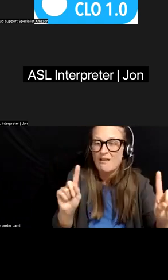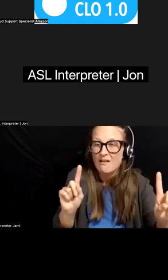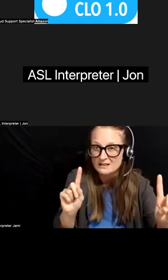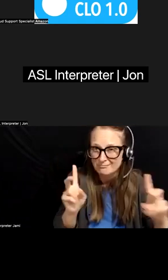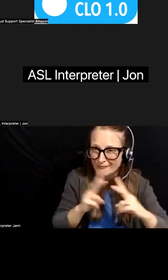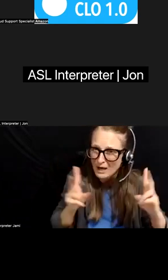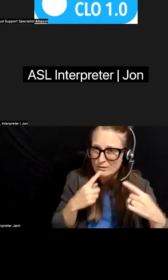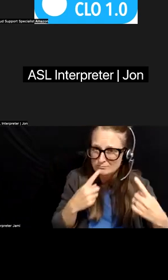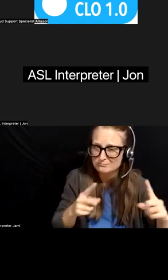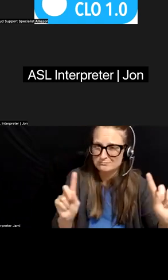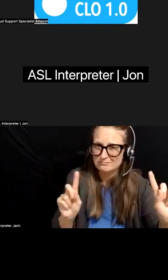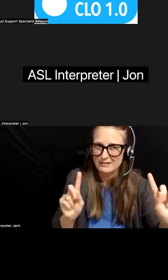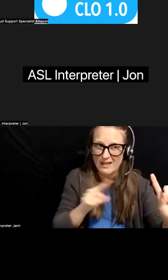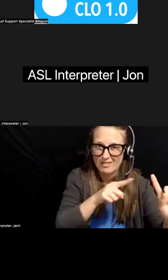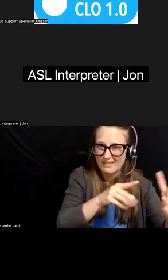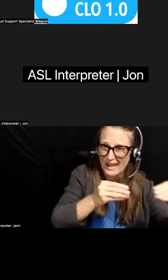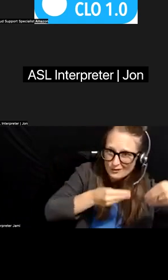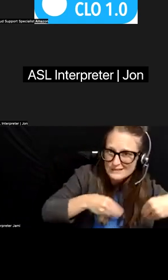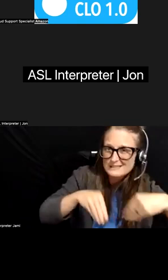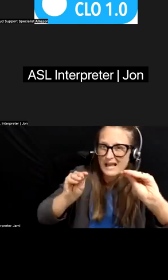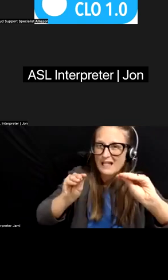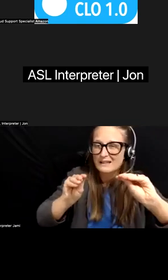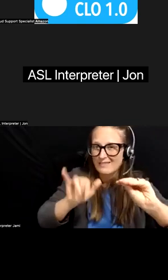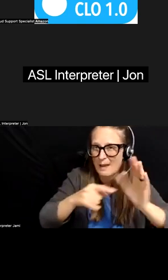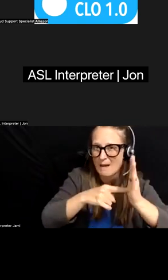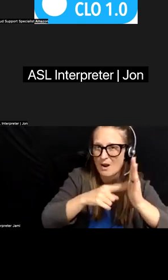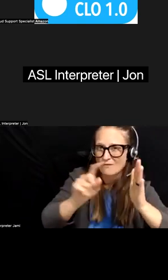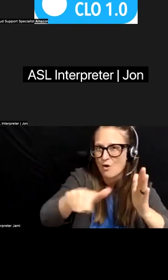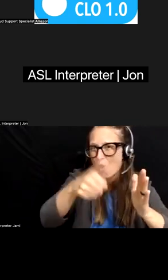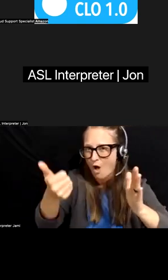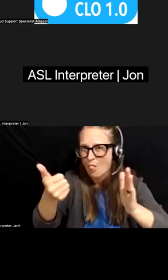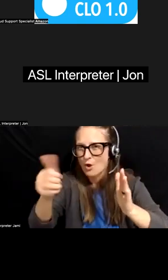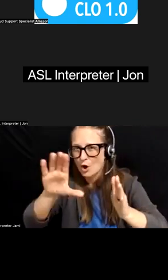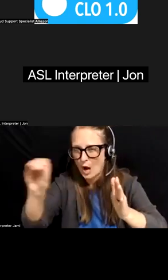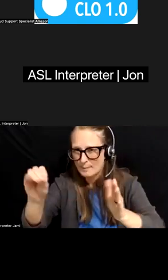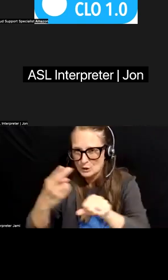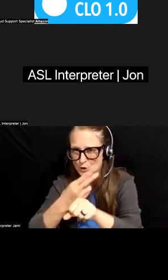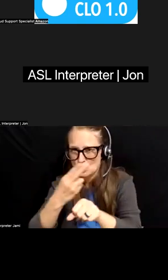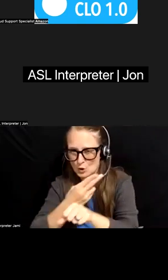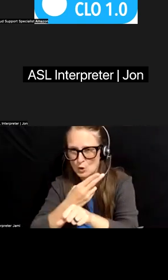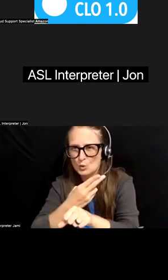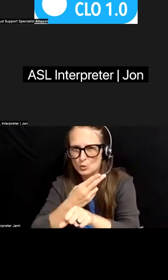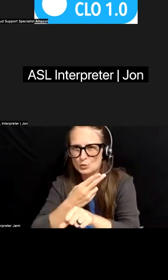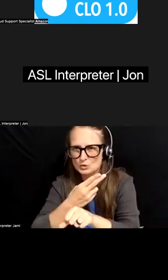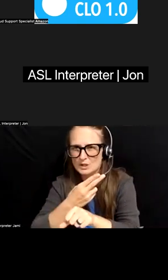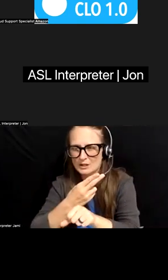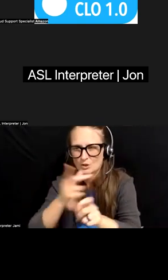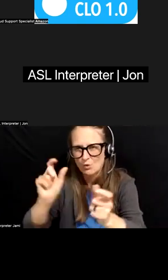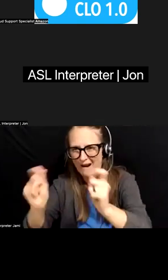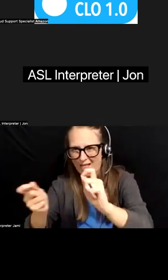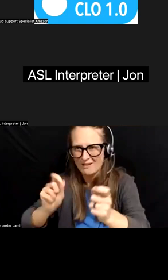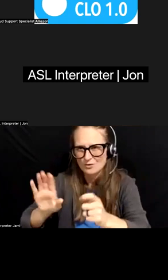they're selling that model for other businesses to use rather than to reinvent the wheel, so to speak, in